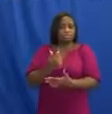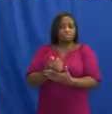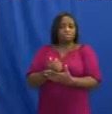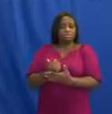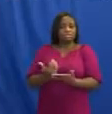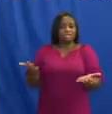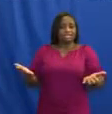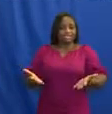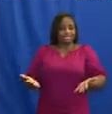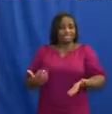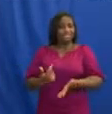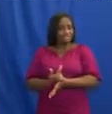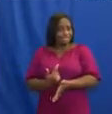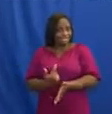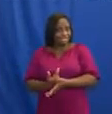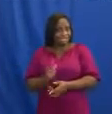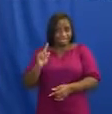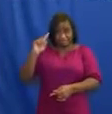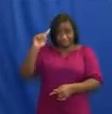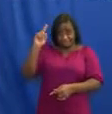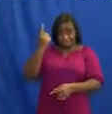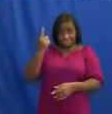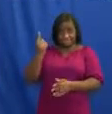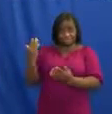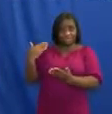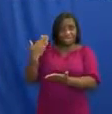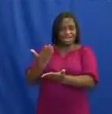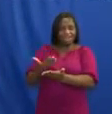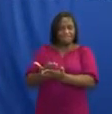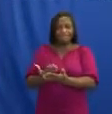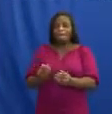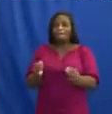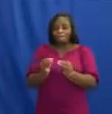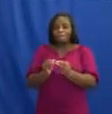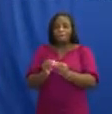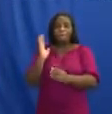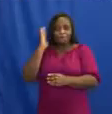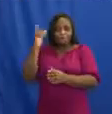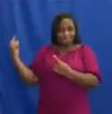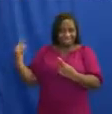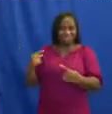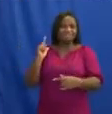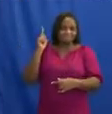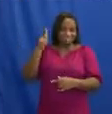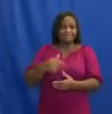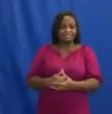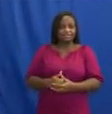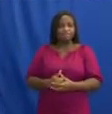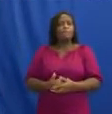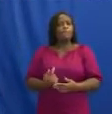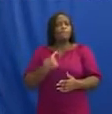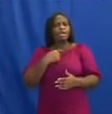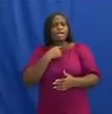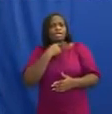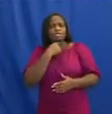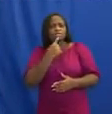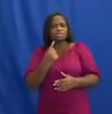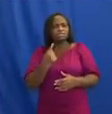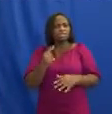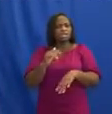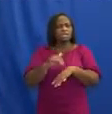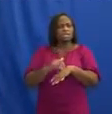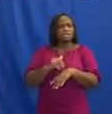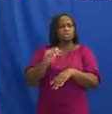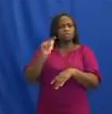the AstraZeneca vaccine, the first consignment of many more to come. I indicated